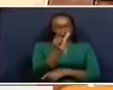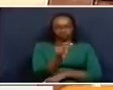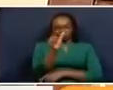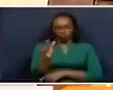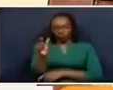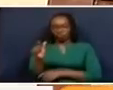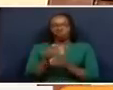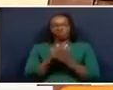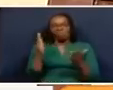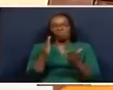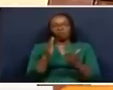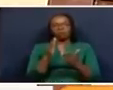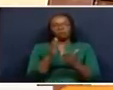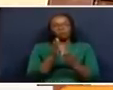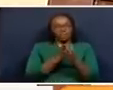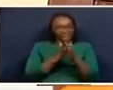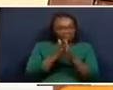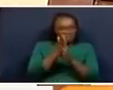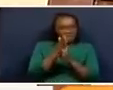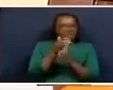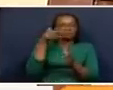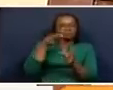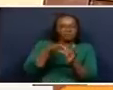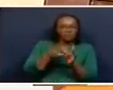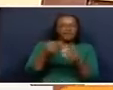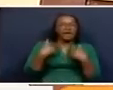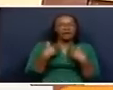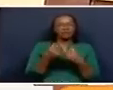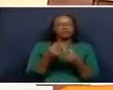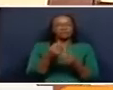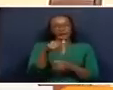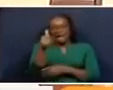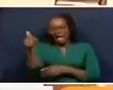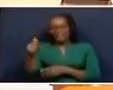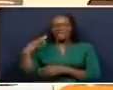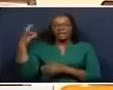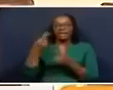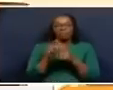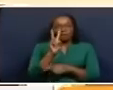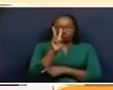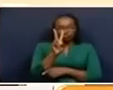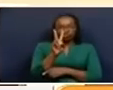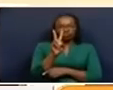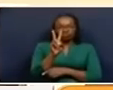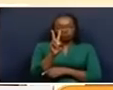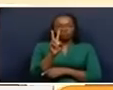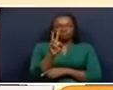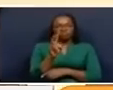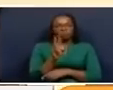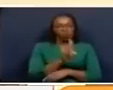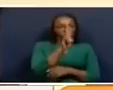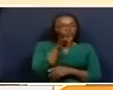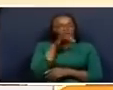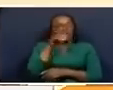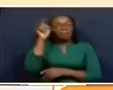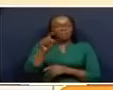particularly the key participants. There are a number of fringe candidates, but the two individuals ought to be interrogated